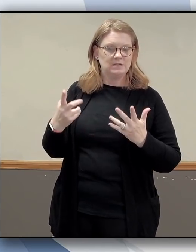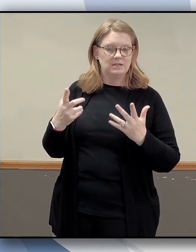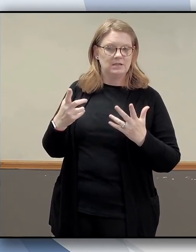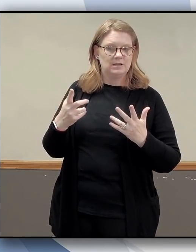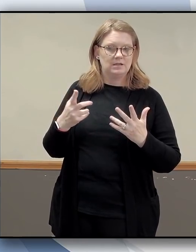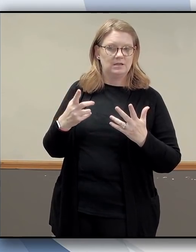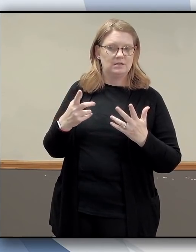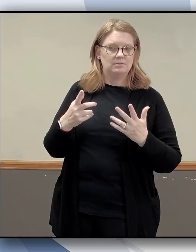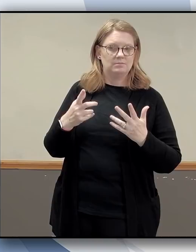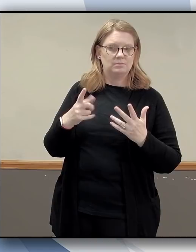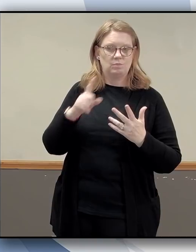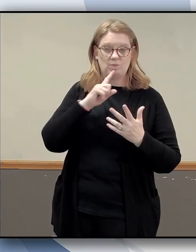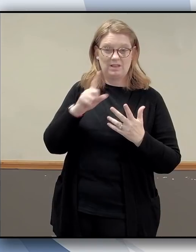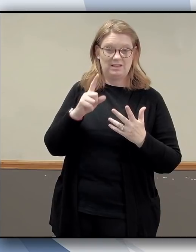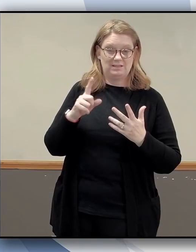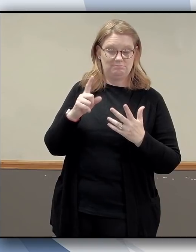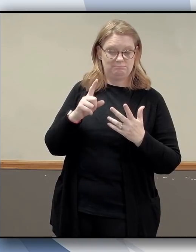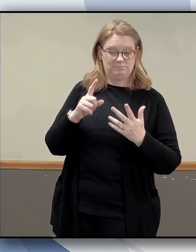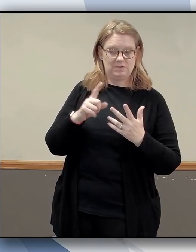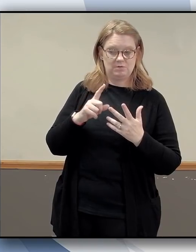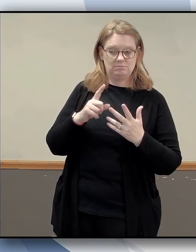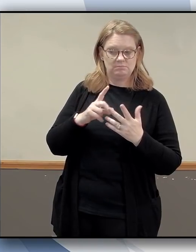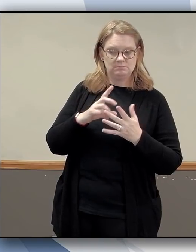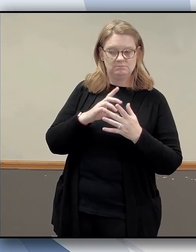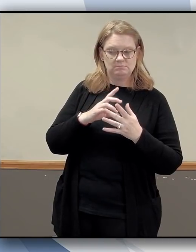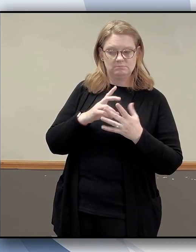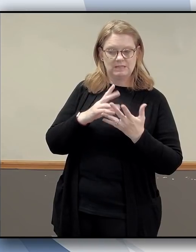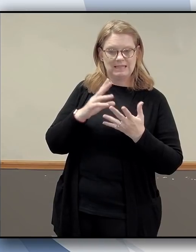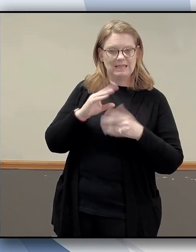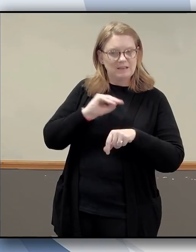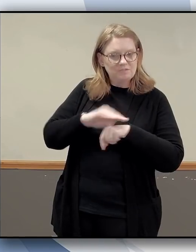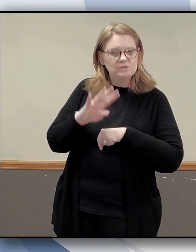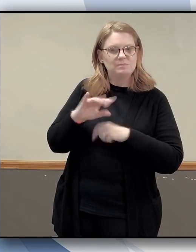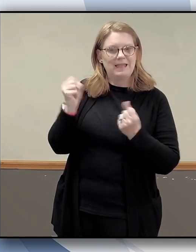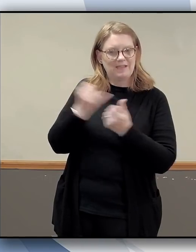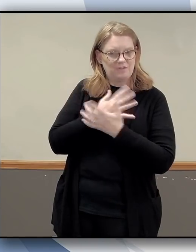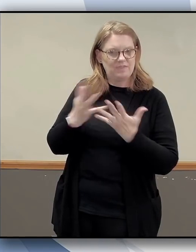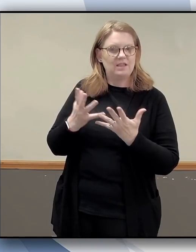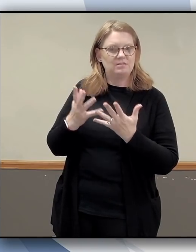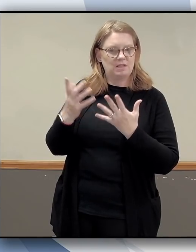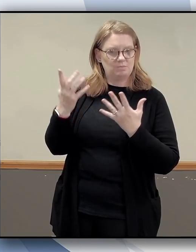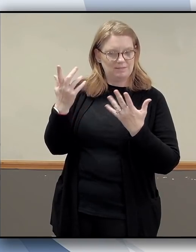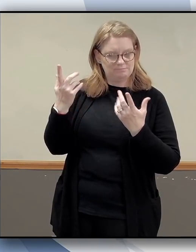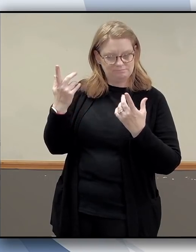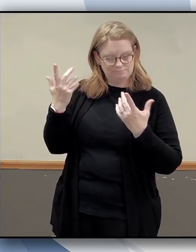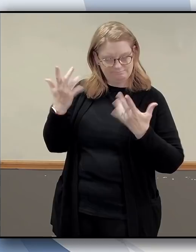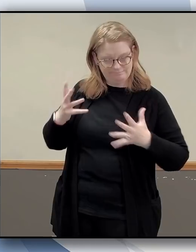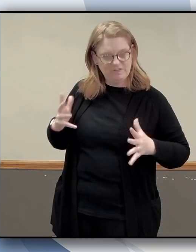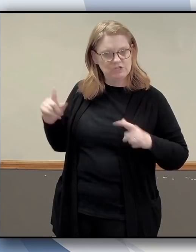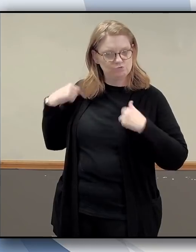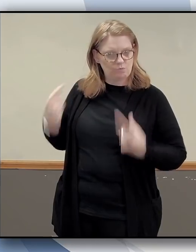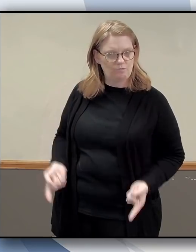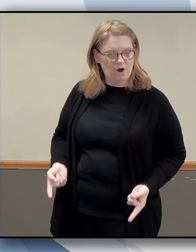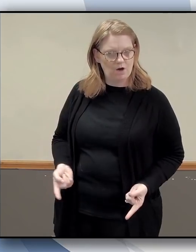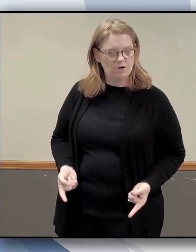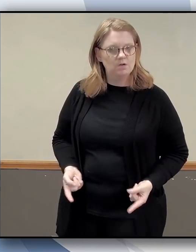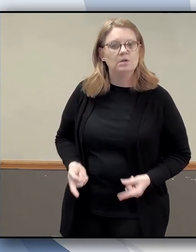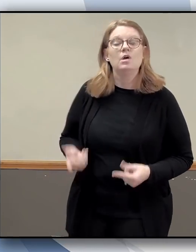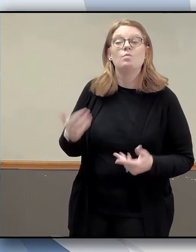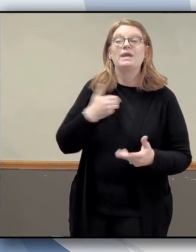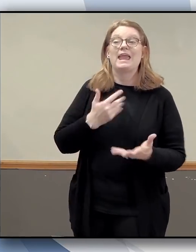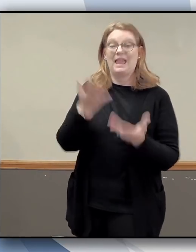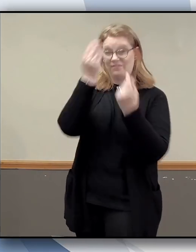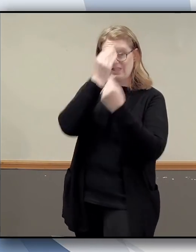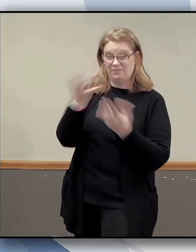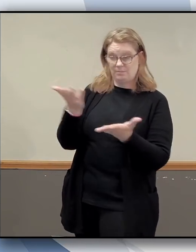on everything we've done up to this point. And we feel like we have enough data to show that what they're